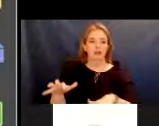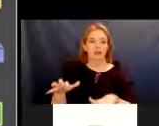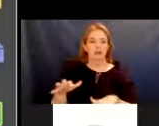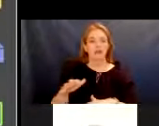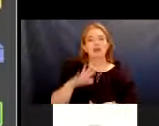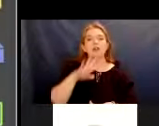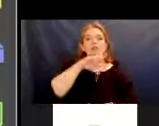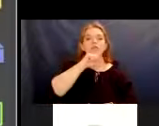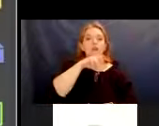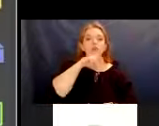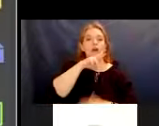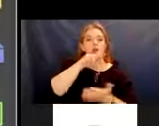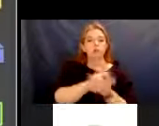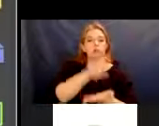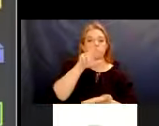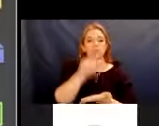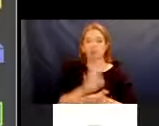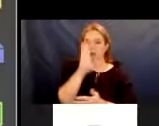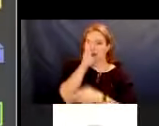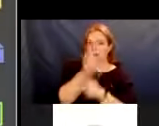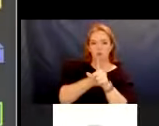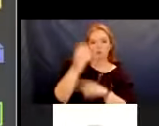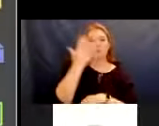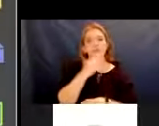Flushing frogs sober sweet James Jones.